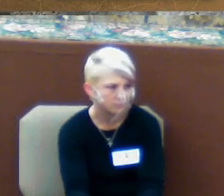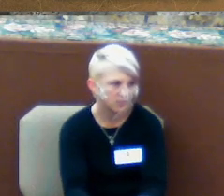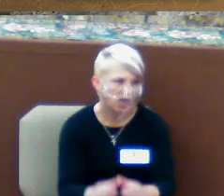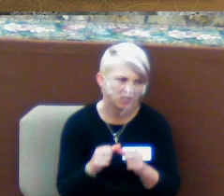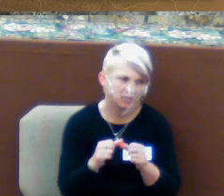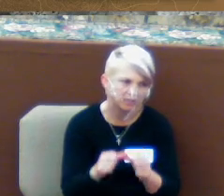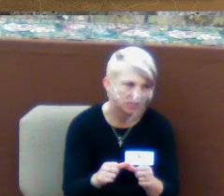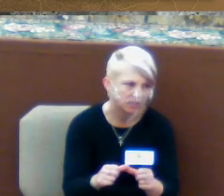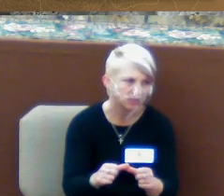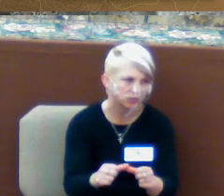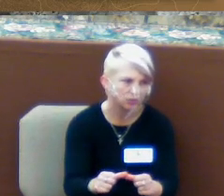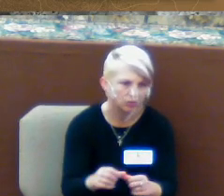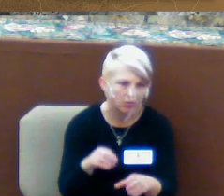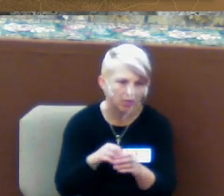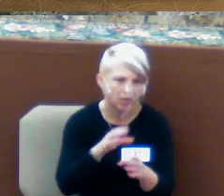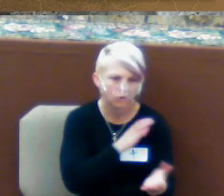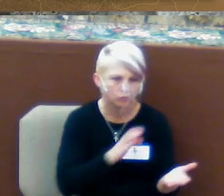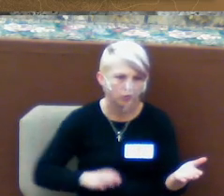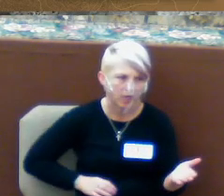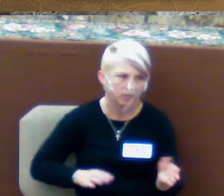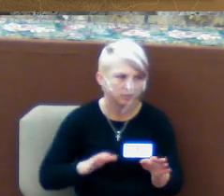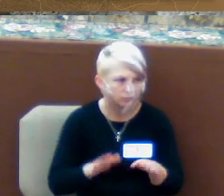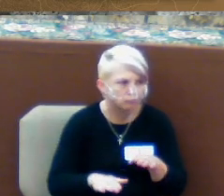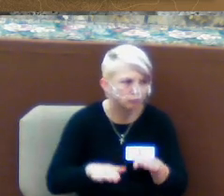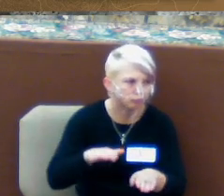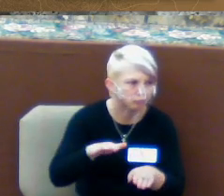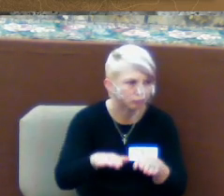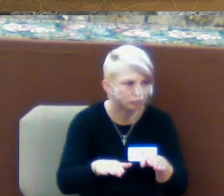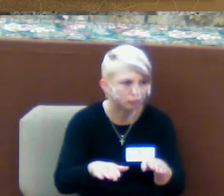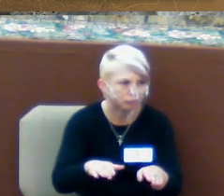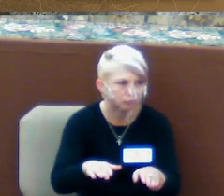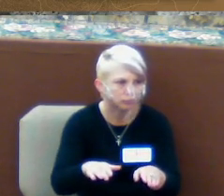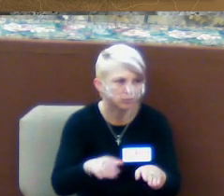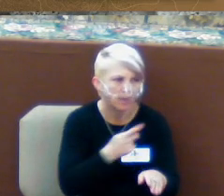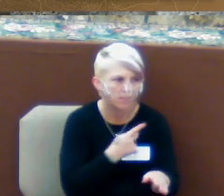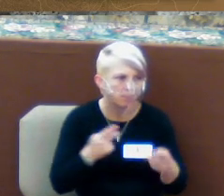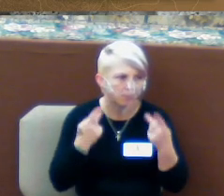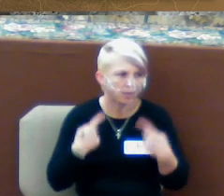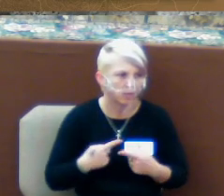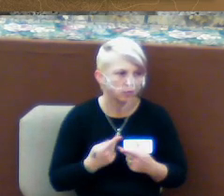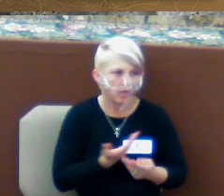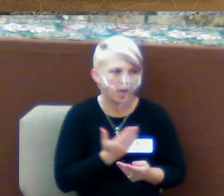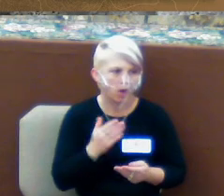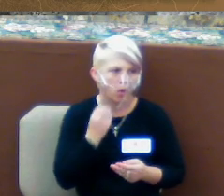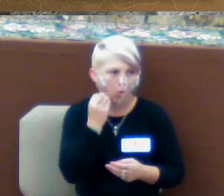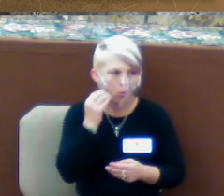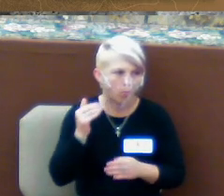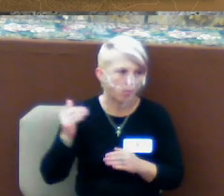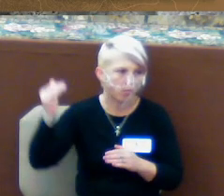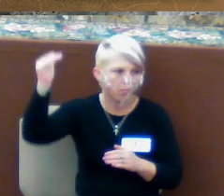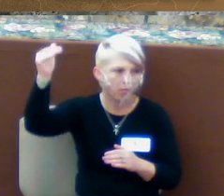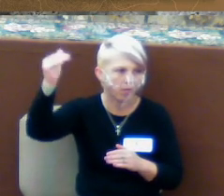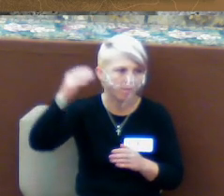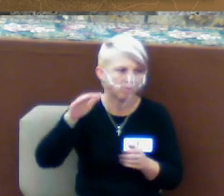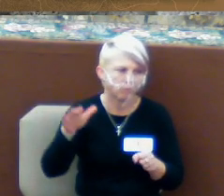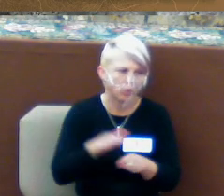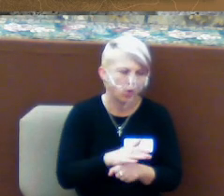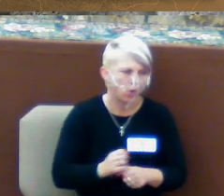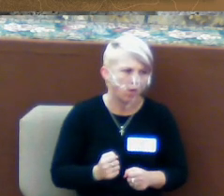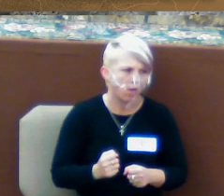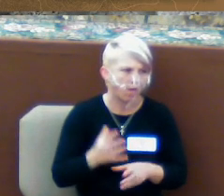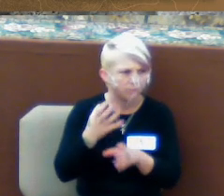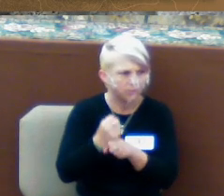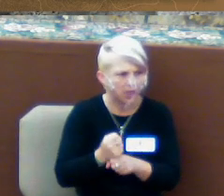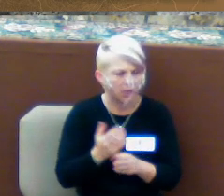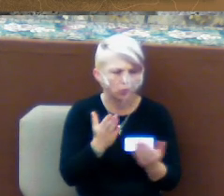Onward in Christ's footsteps treading, pilgrims here, our home above, full of faith and hope and